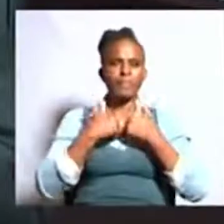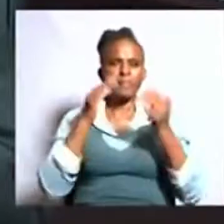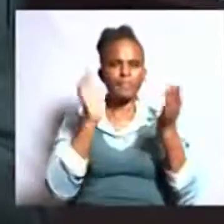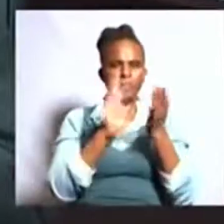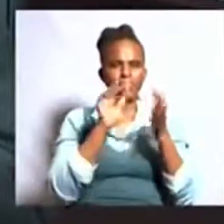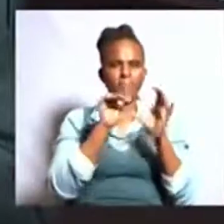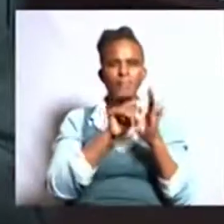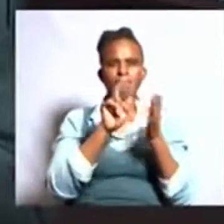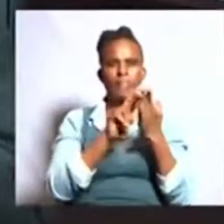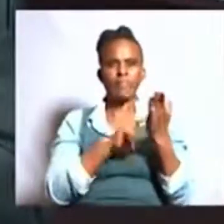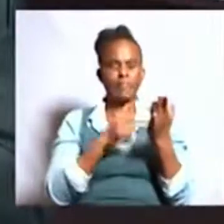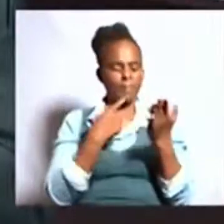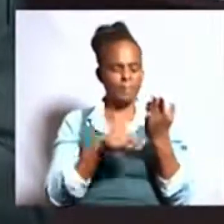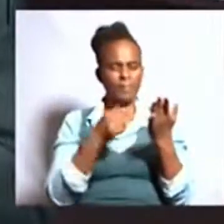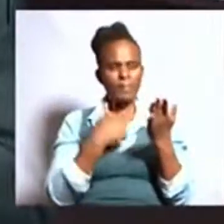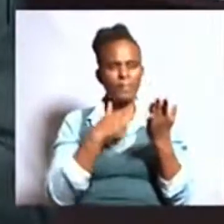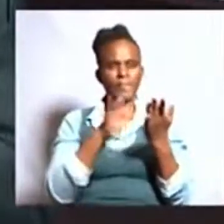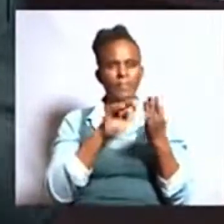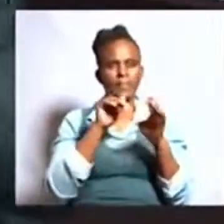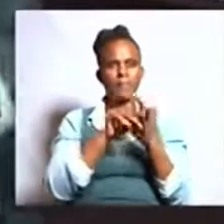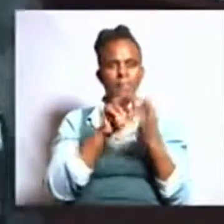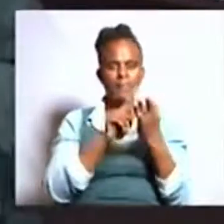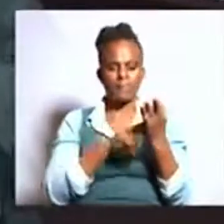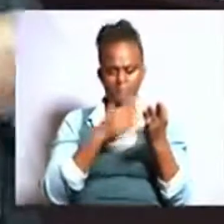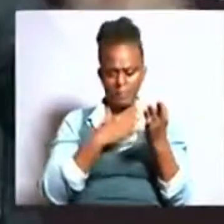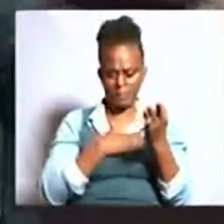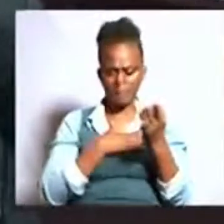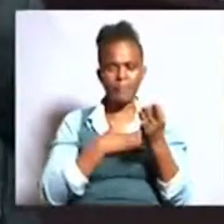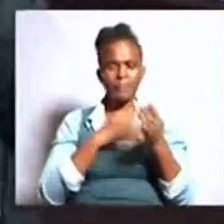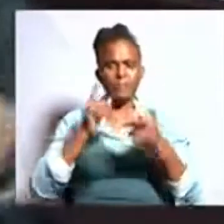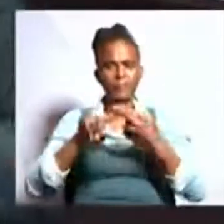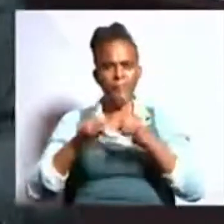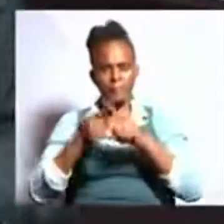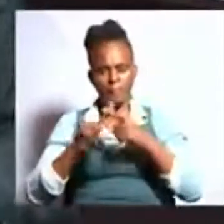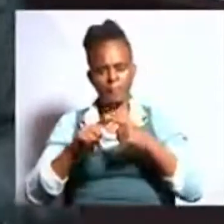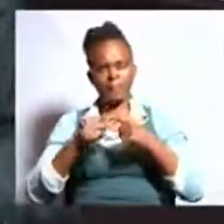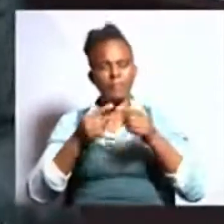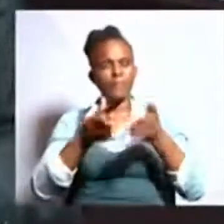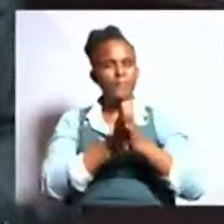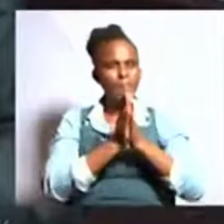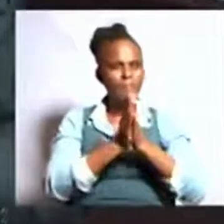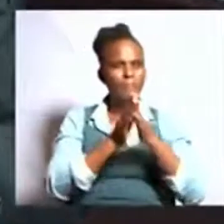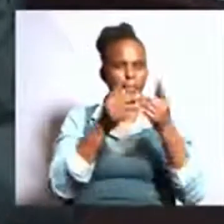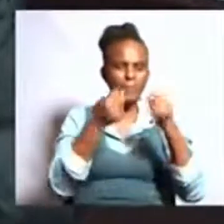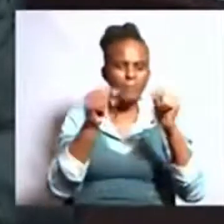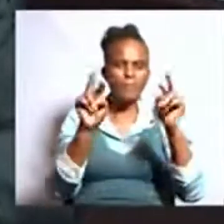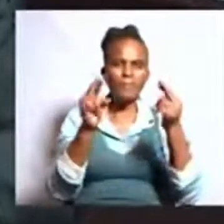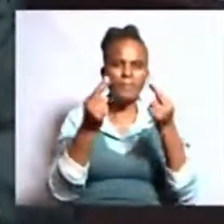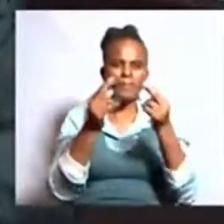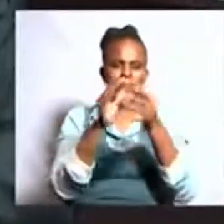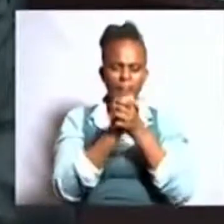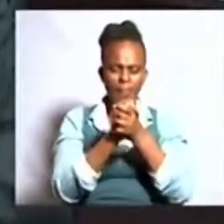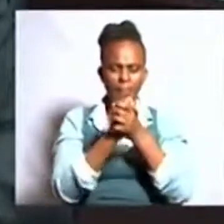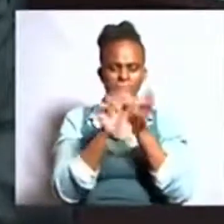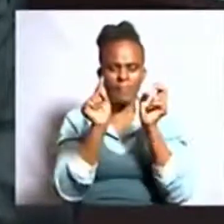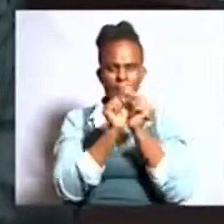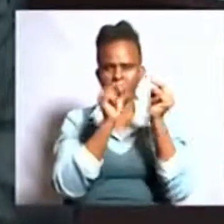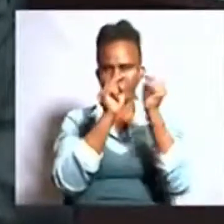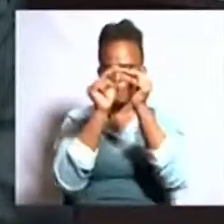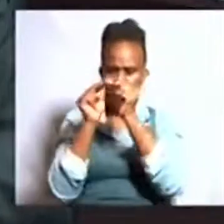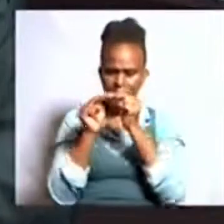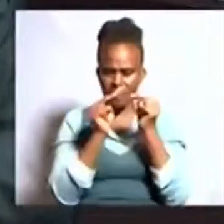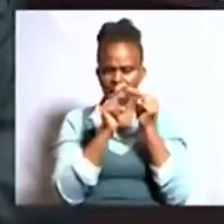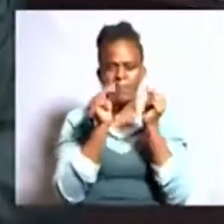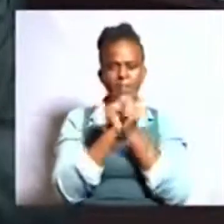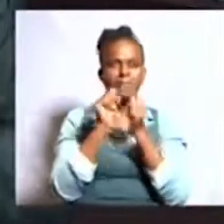the report. So my colleague, I've asked him to go outside and try to reconcile and get in touch with